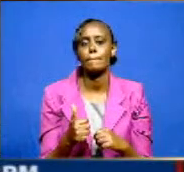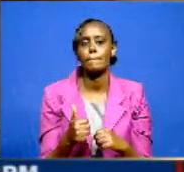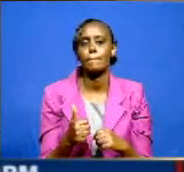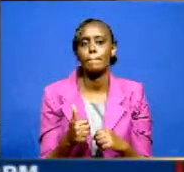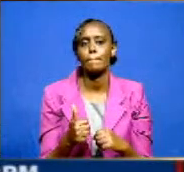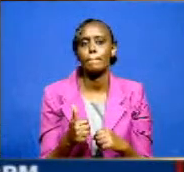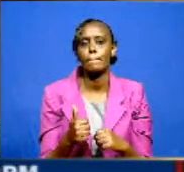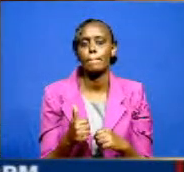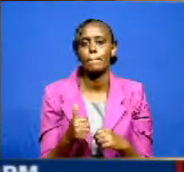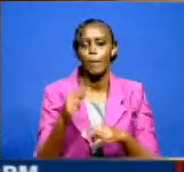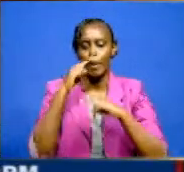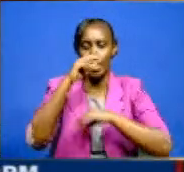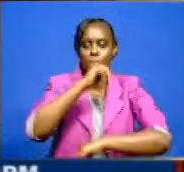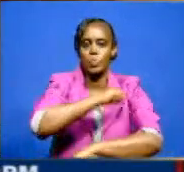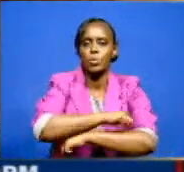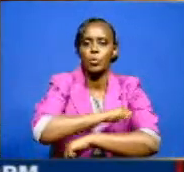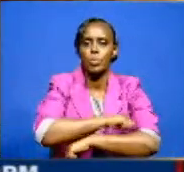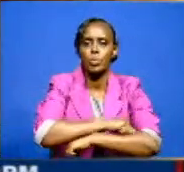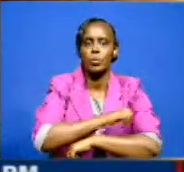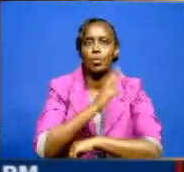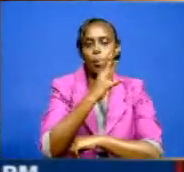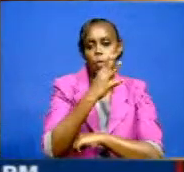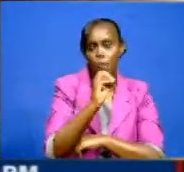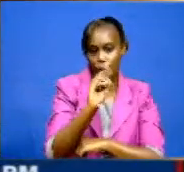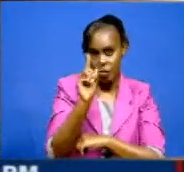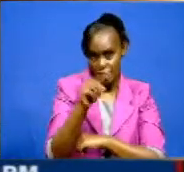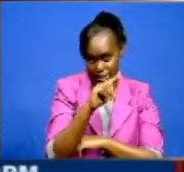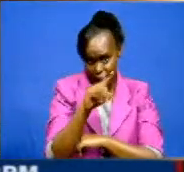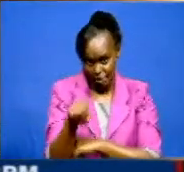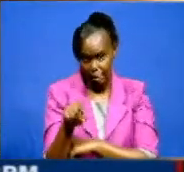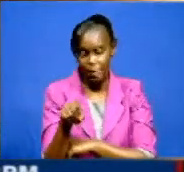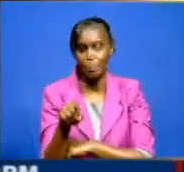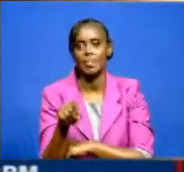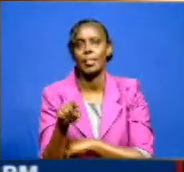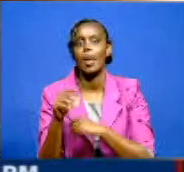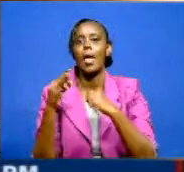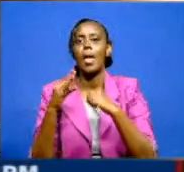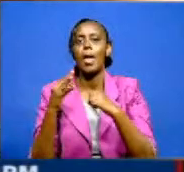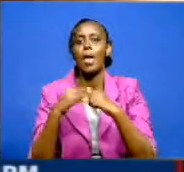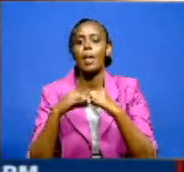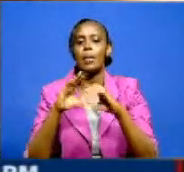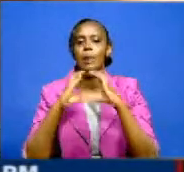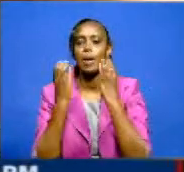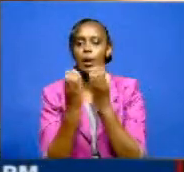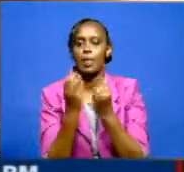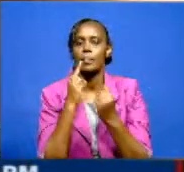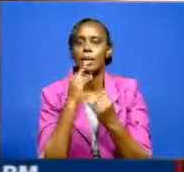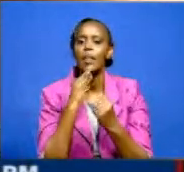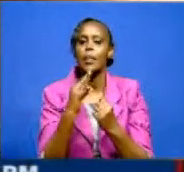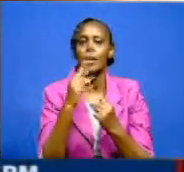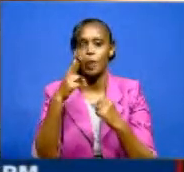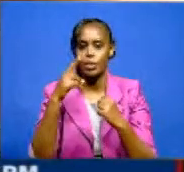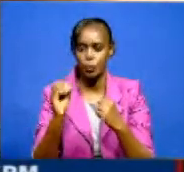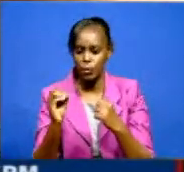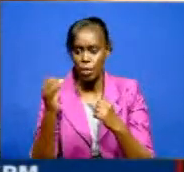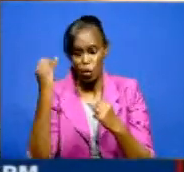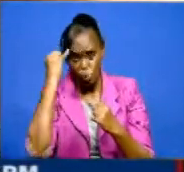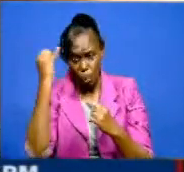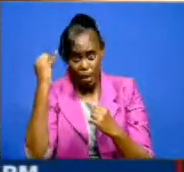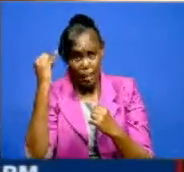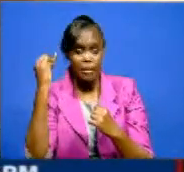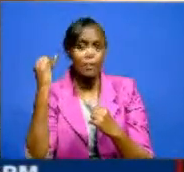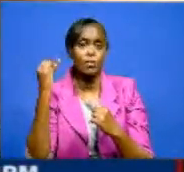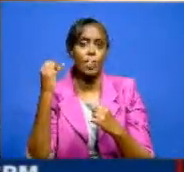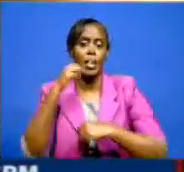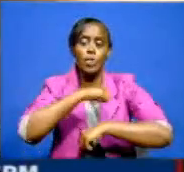stream in any secondary school is 40 times 8 classes, which is 320. And for you to identify those students or